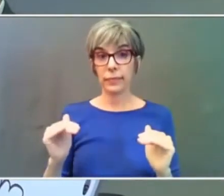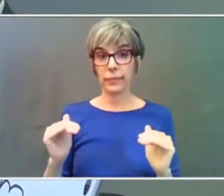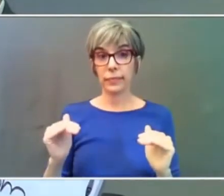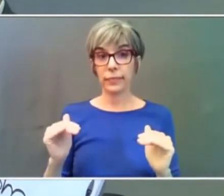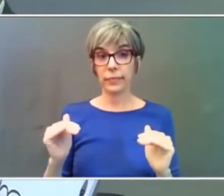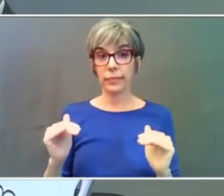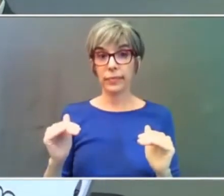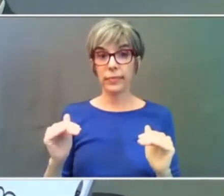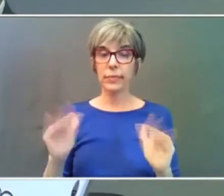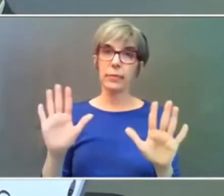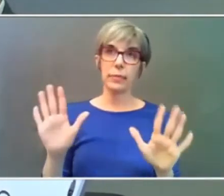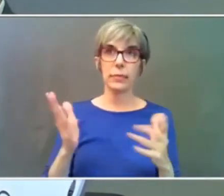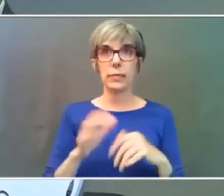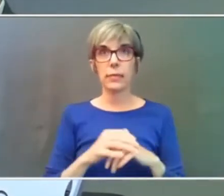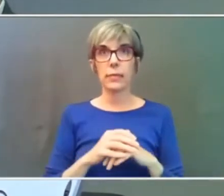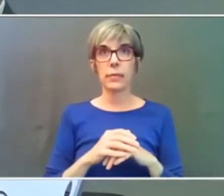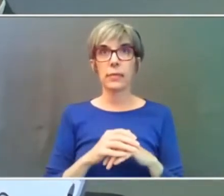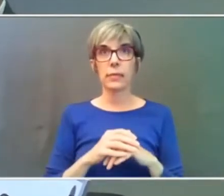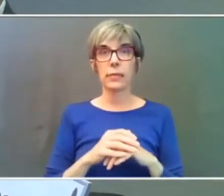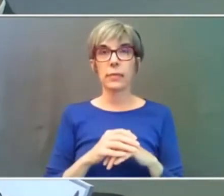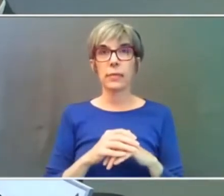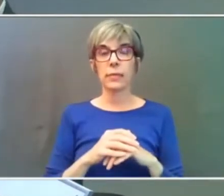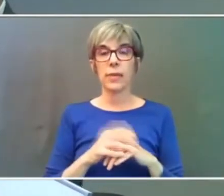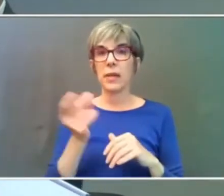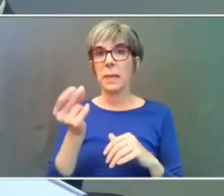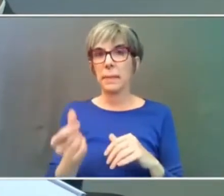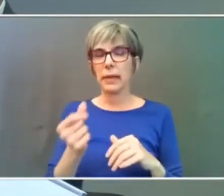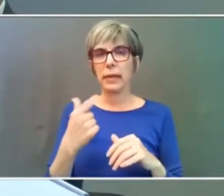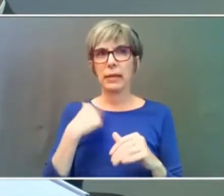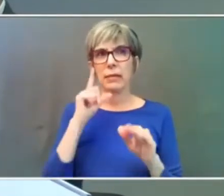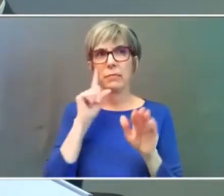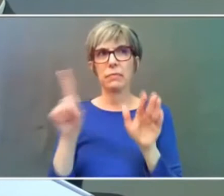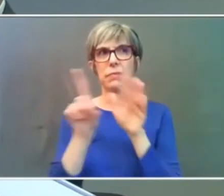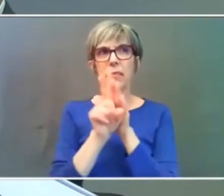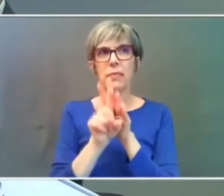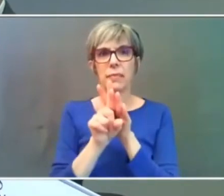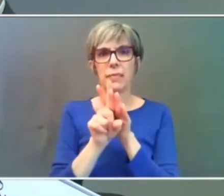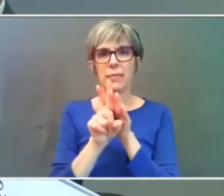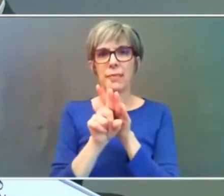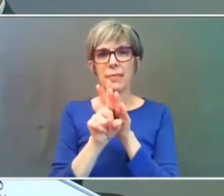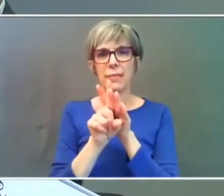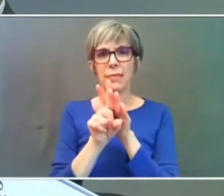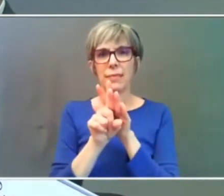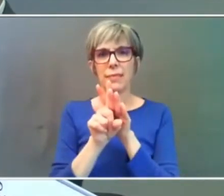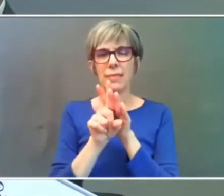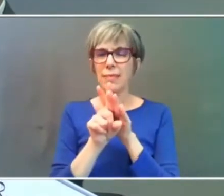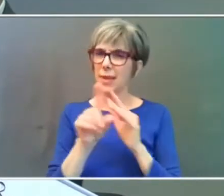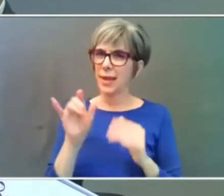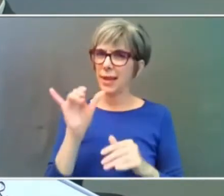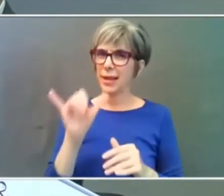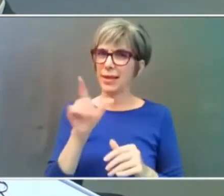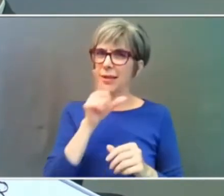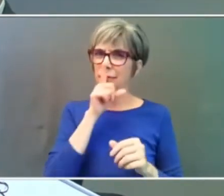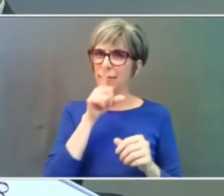my first thought is, well, does that really align with our